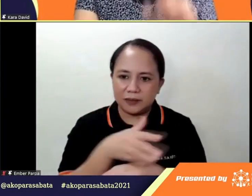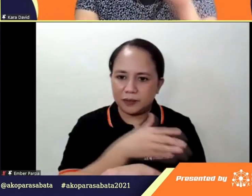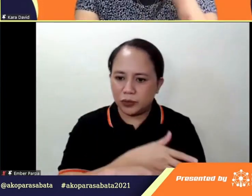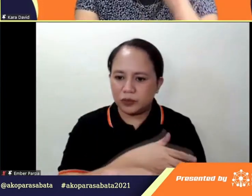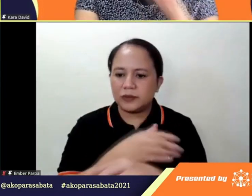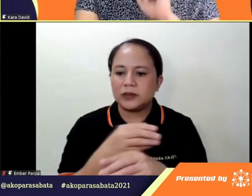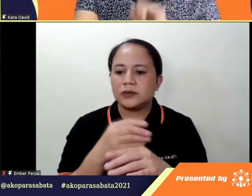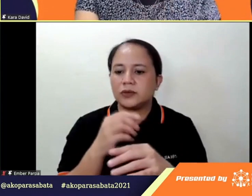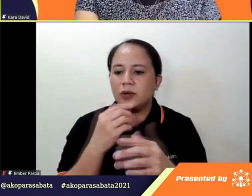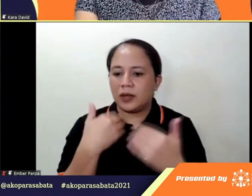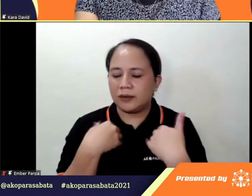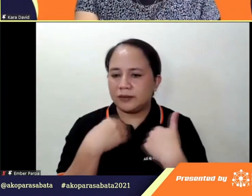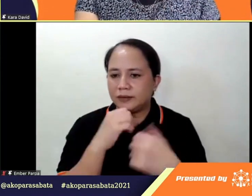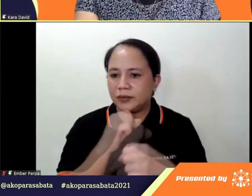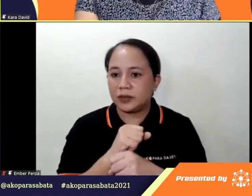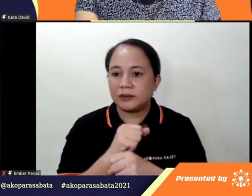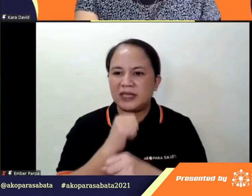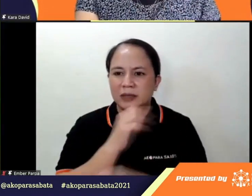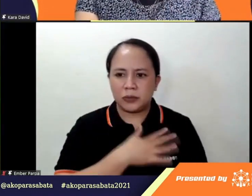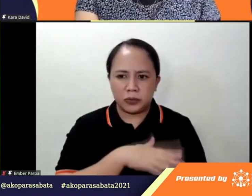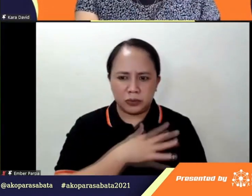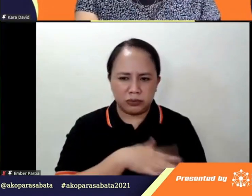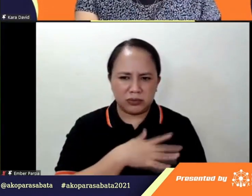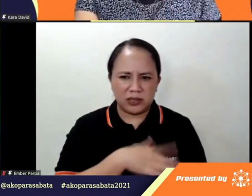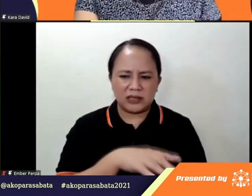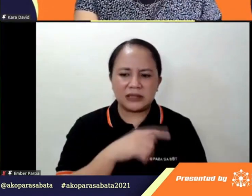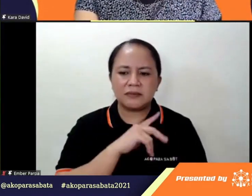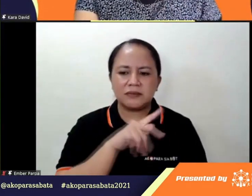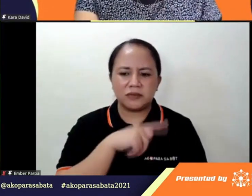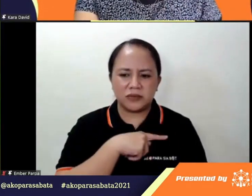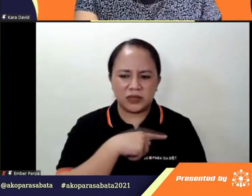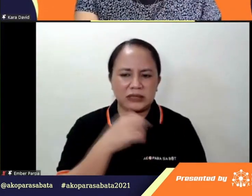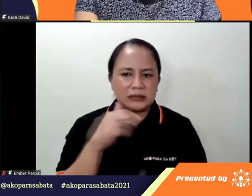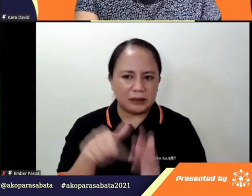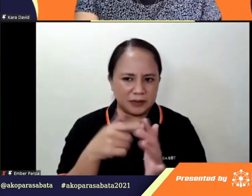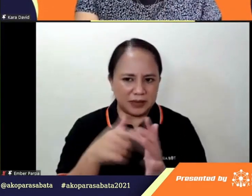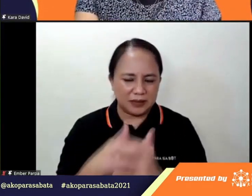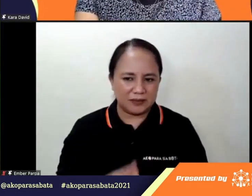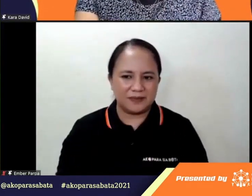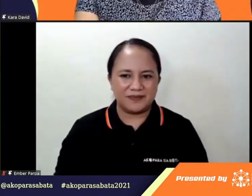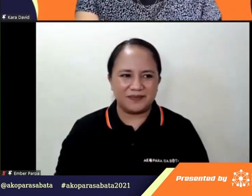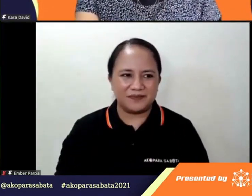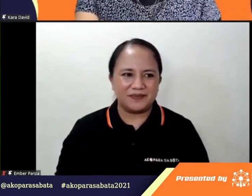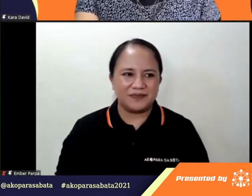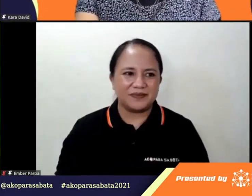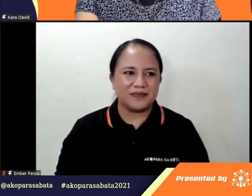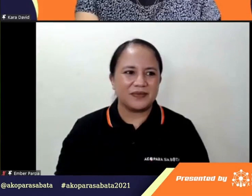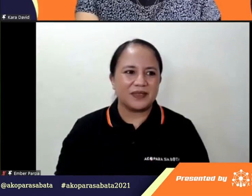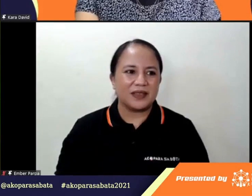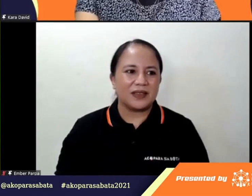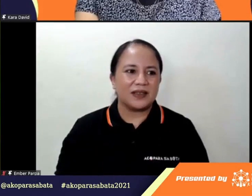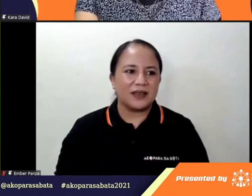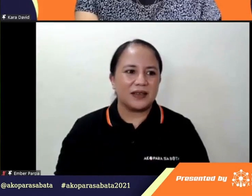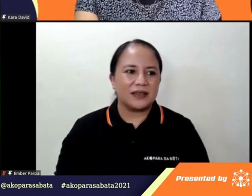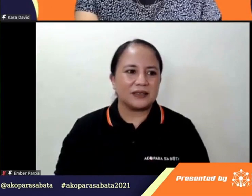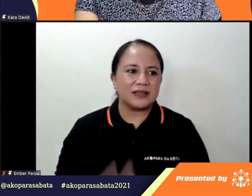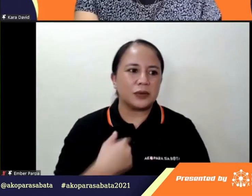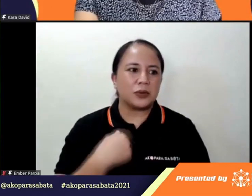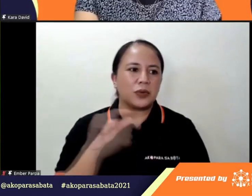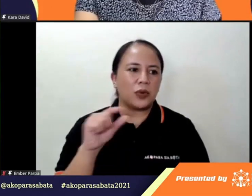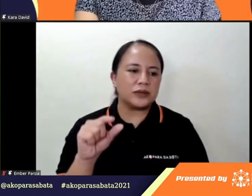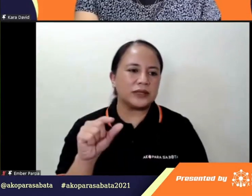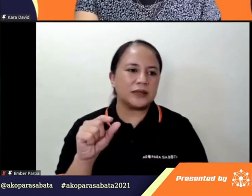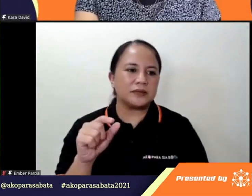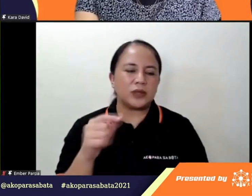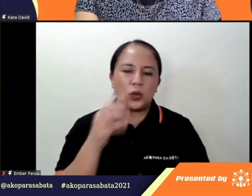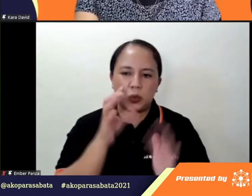din paraan. Para hindi masyadong masakit, kasi masyado tayong personalistic minsan. Correct. Pag medyo konting